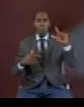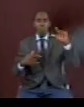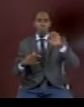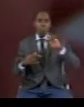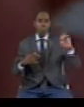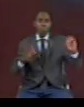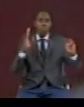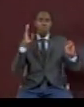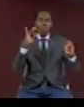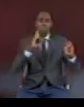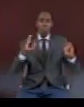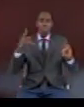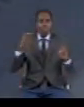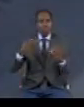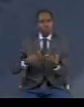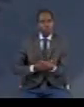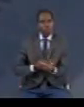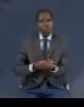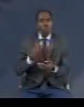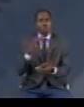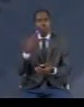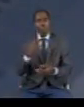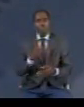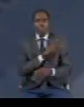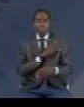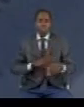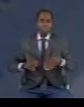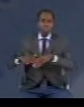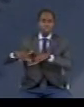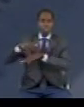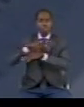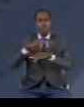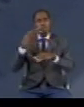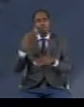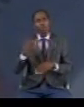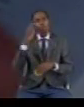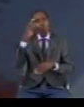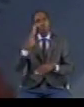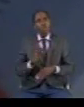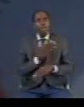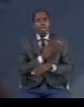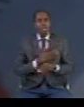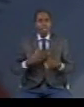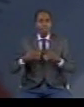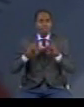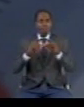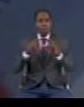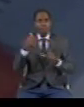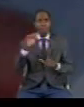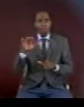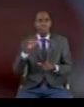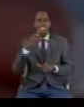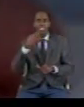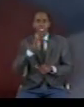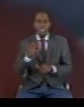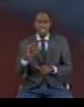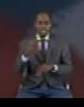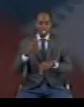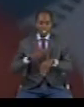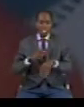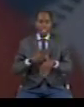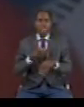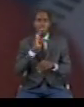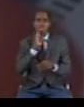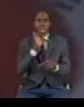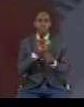the gospel of the kingdom of God, and saying, the time is